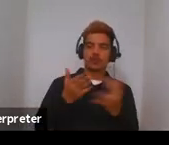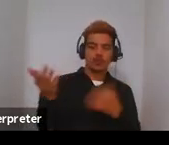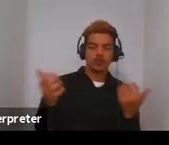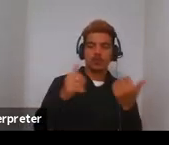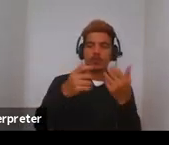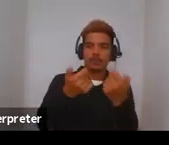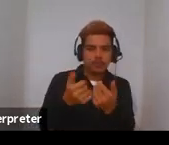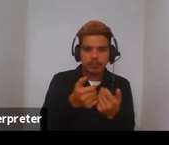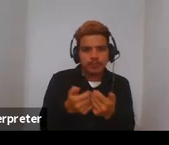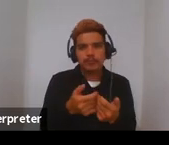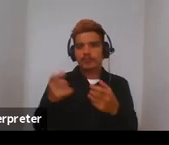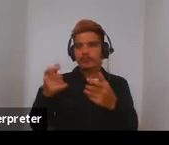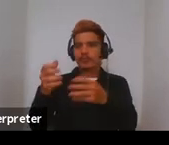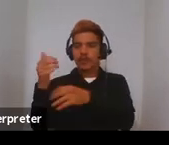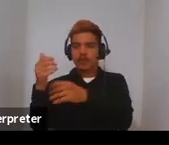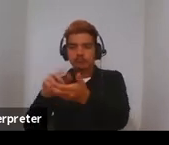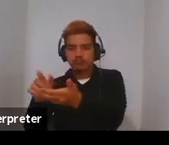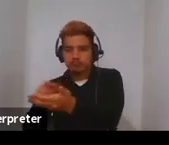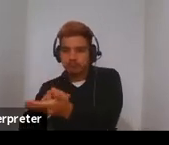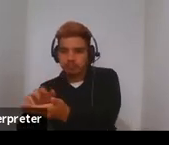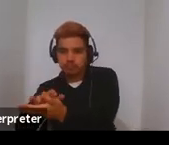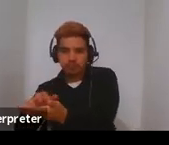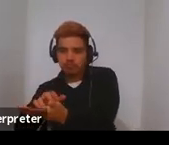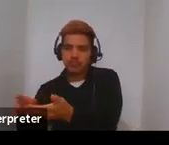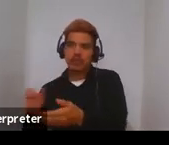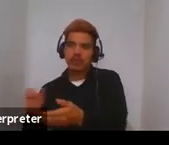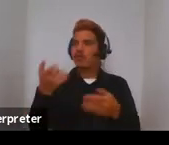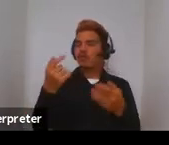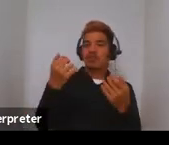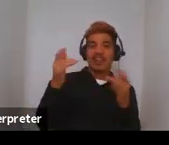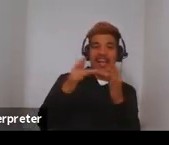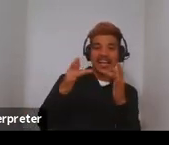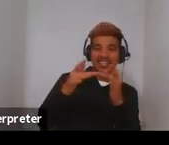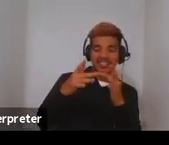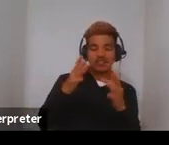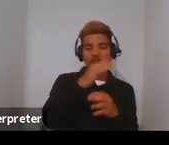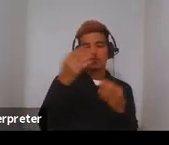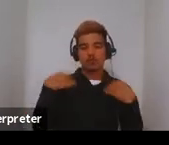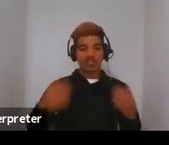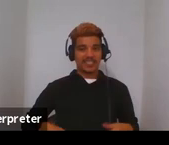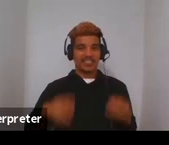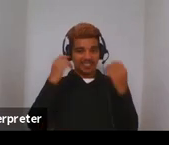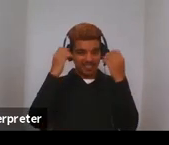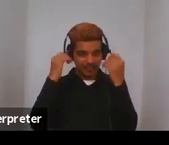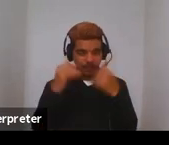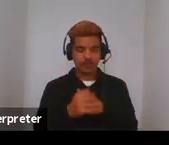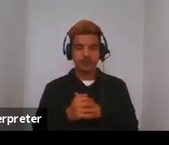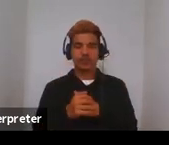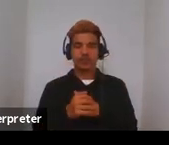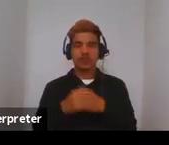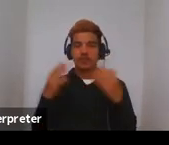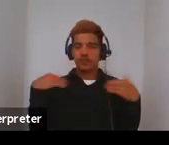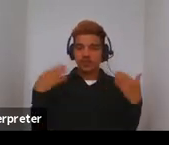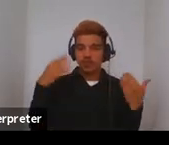through access to the internet, and what impact that has on their bodies, their expectations. Young